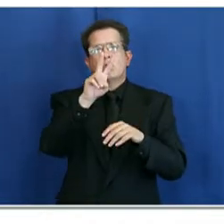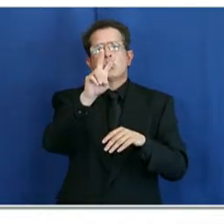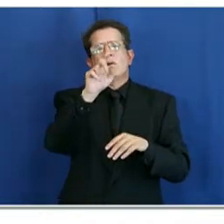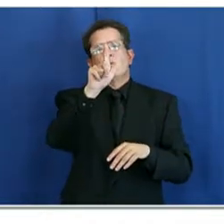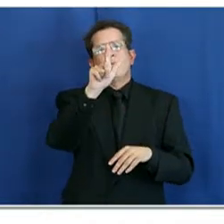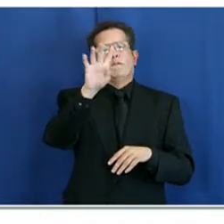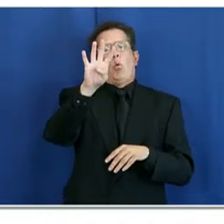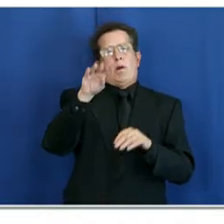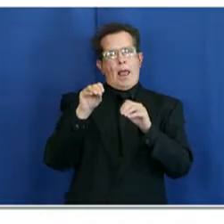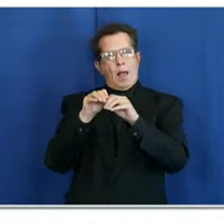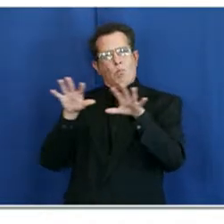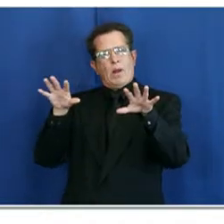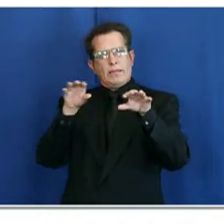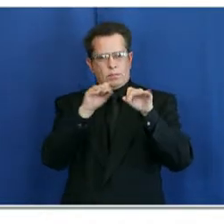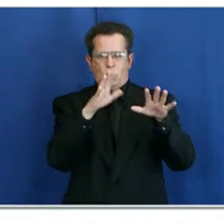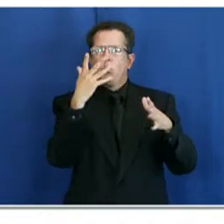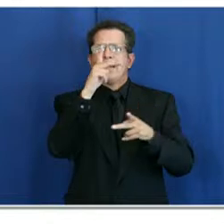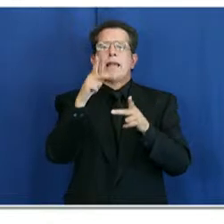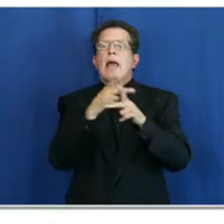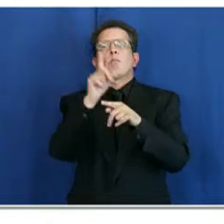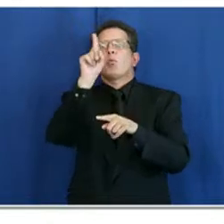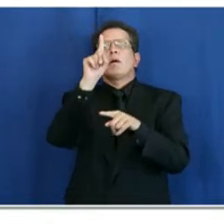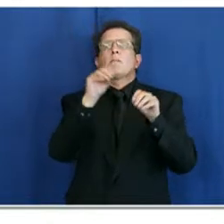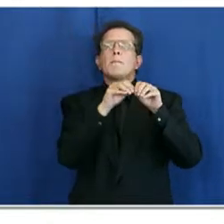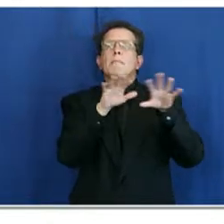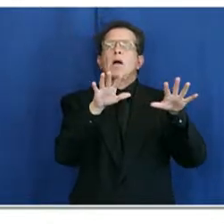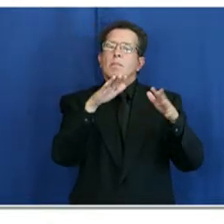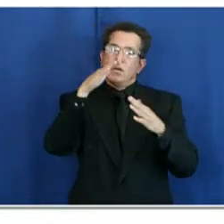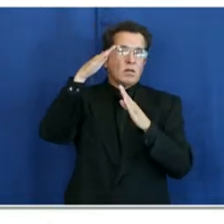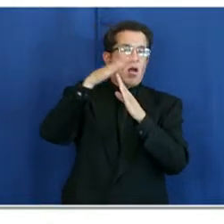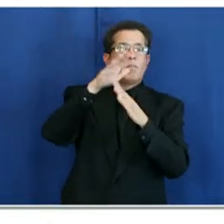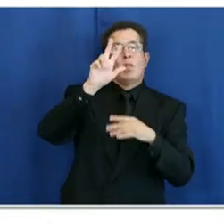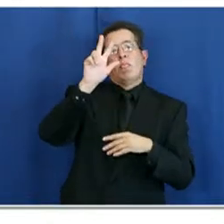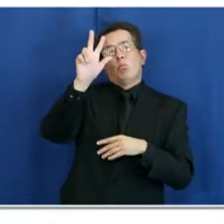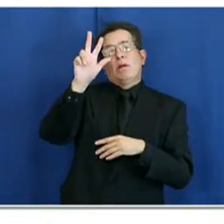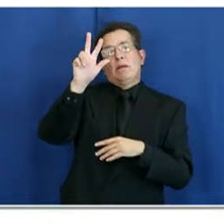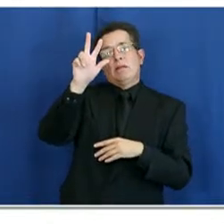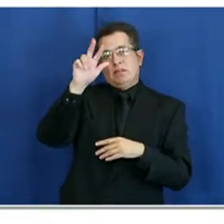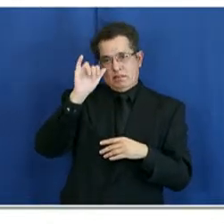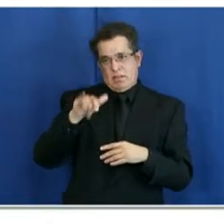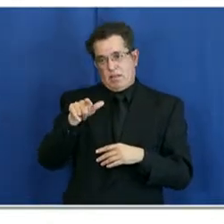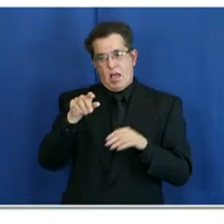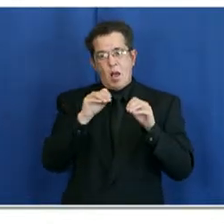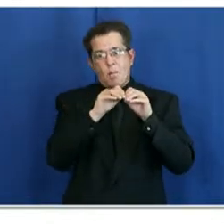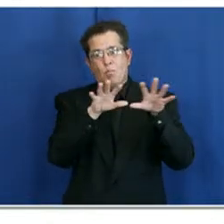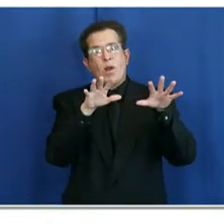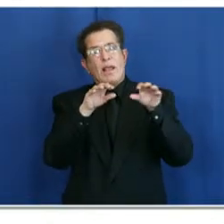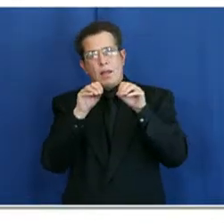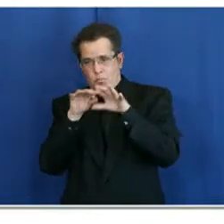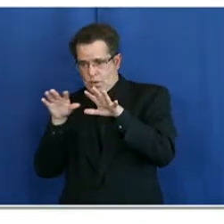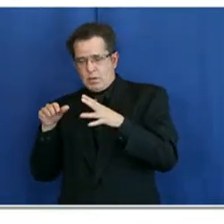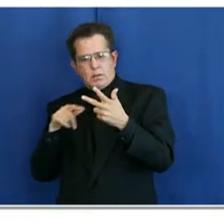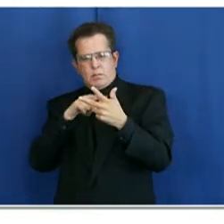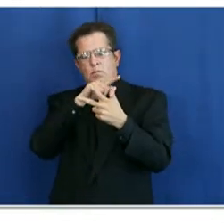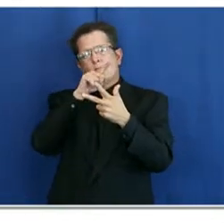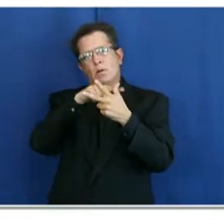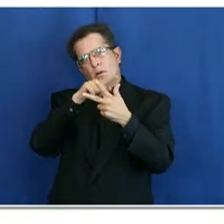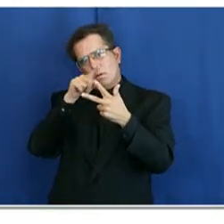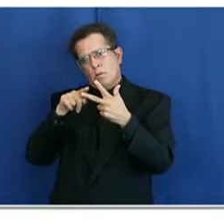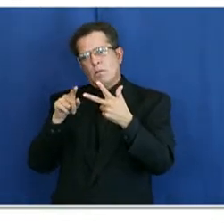by types of community settings. The top three of the 224 outbreaks